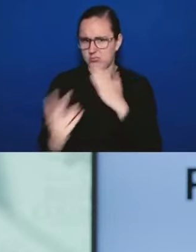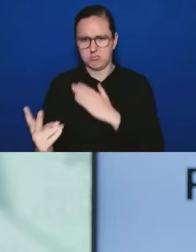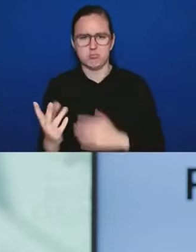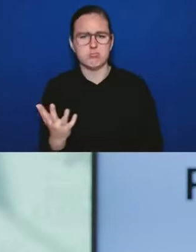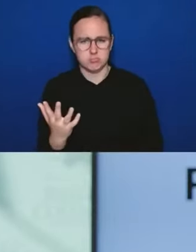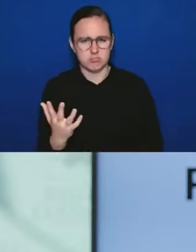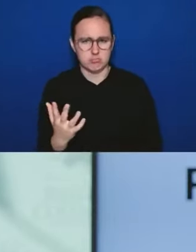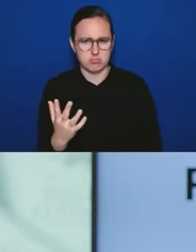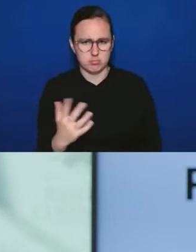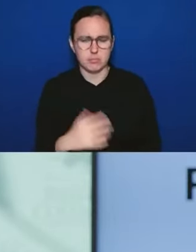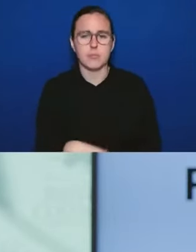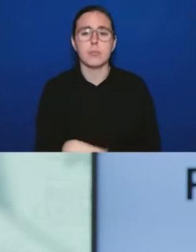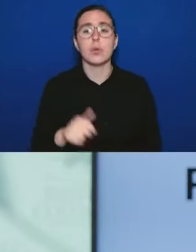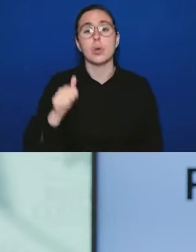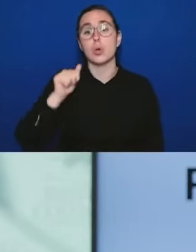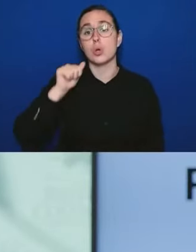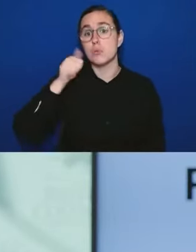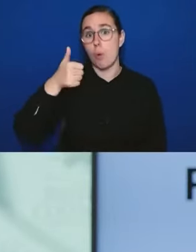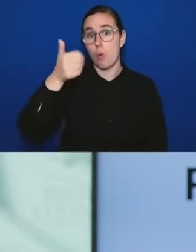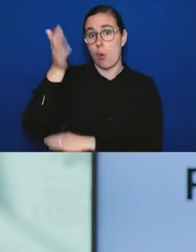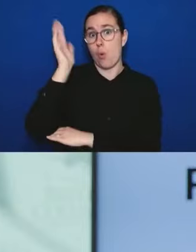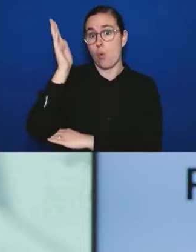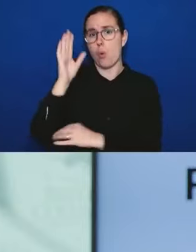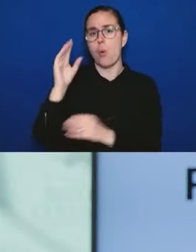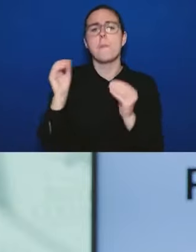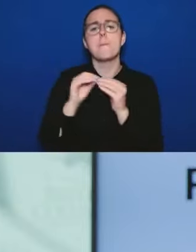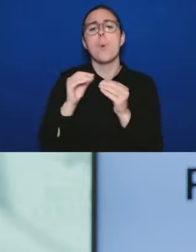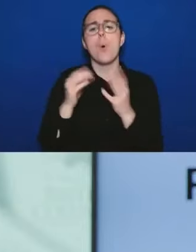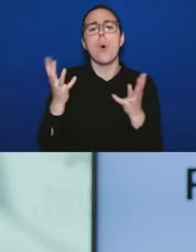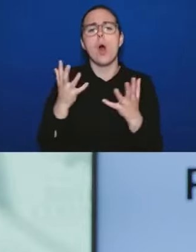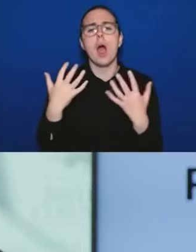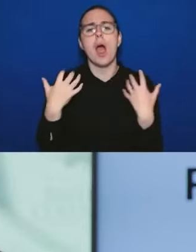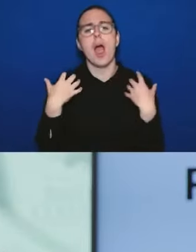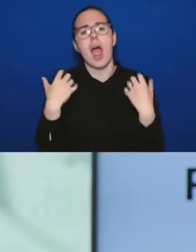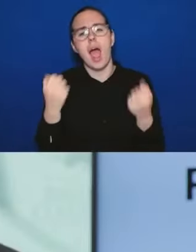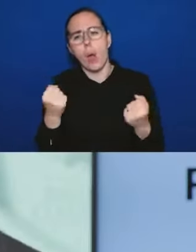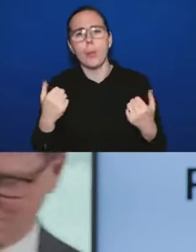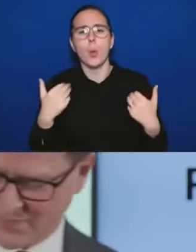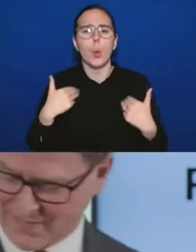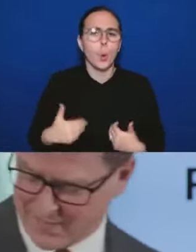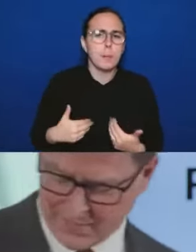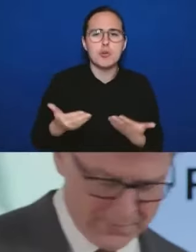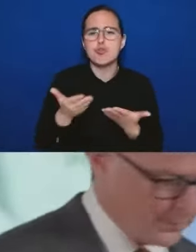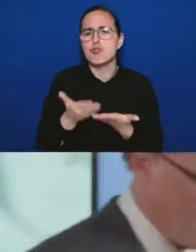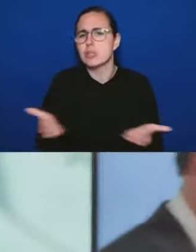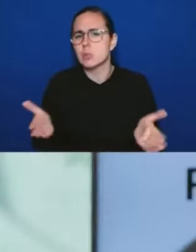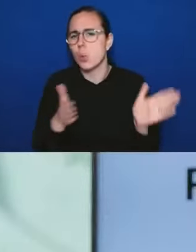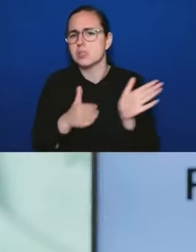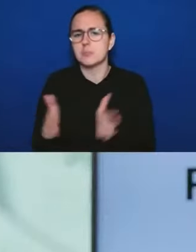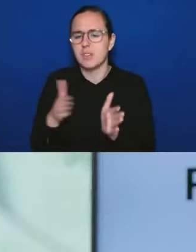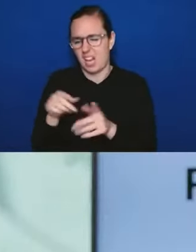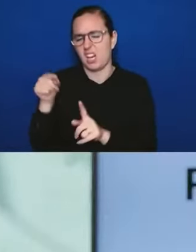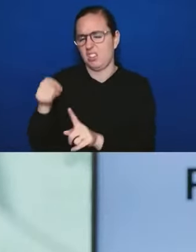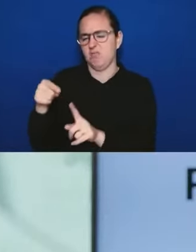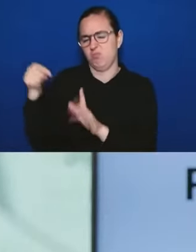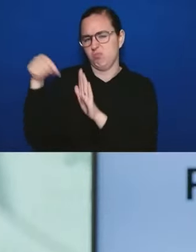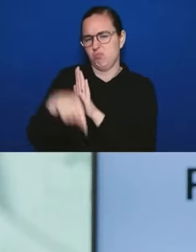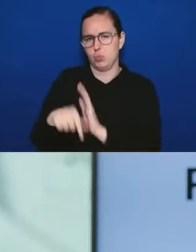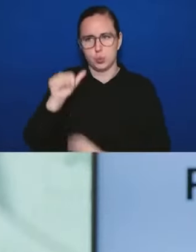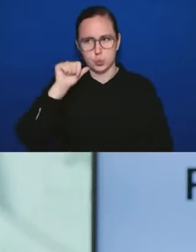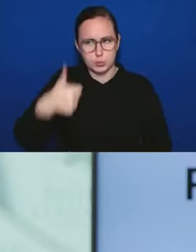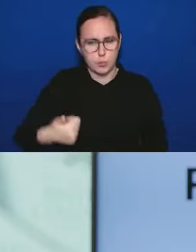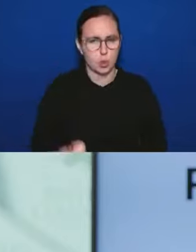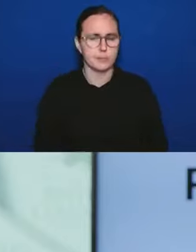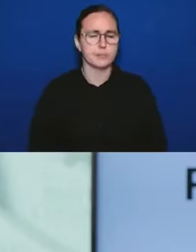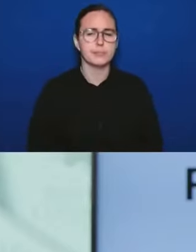tomorrow. We have our next question. Please state your name and who you're with. Hi,